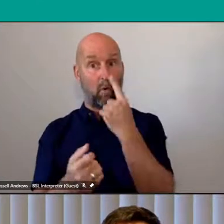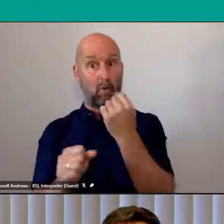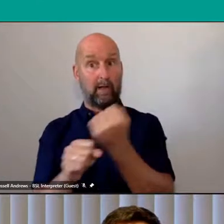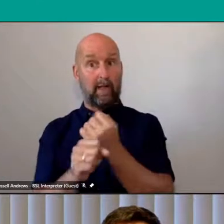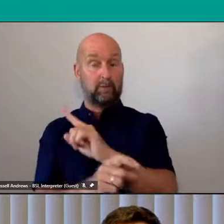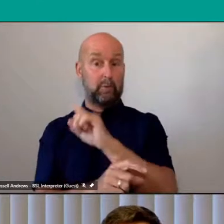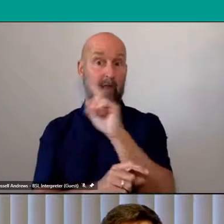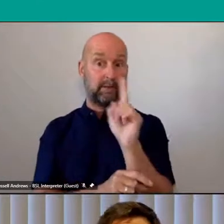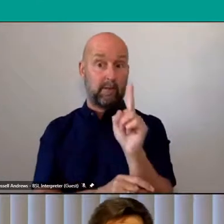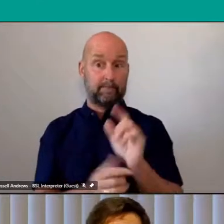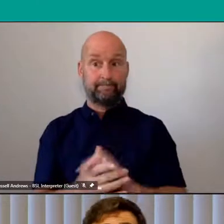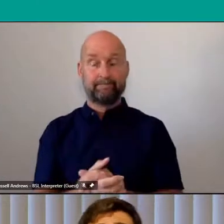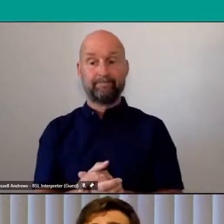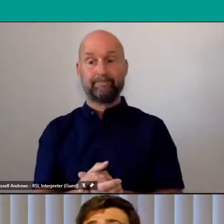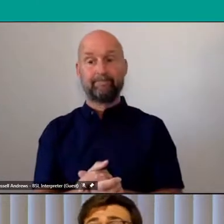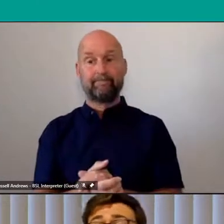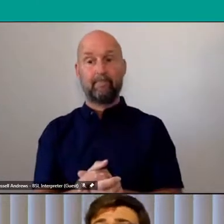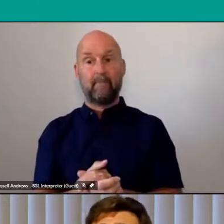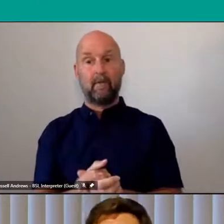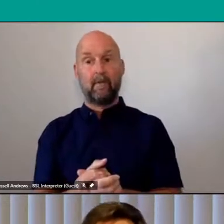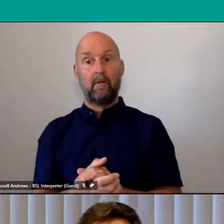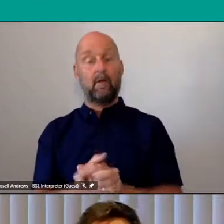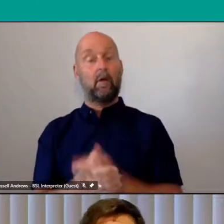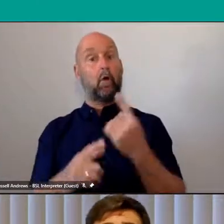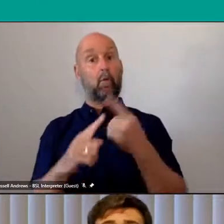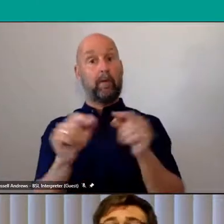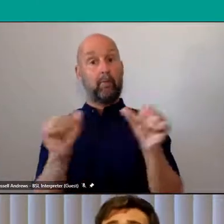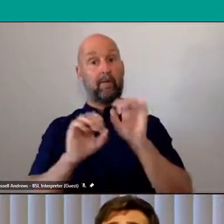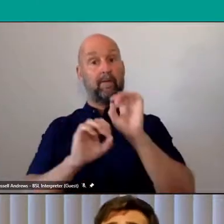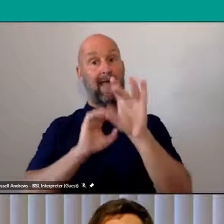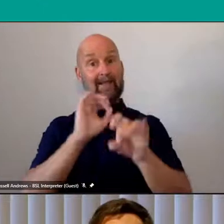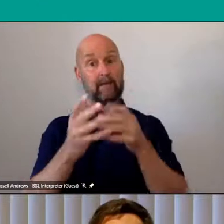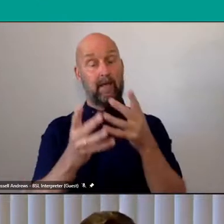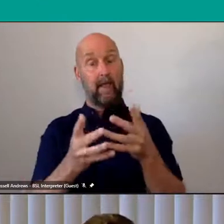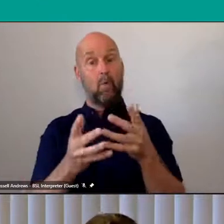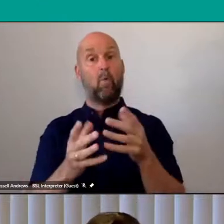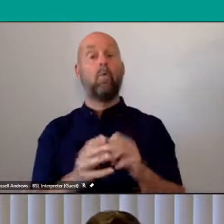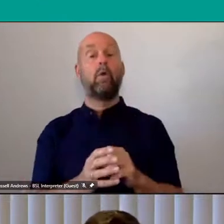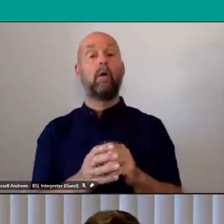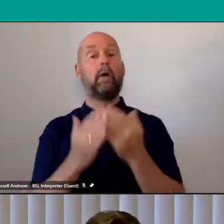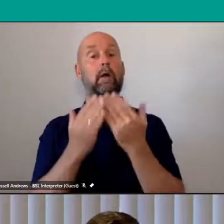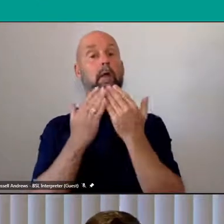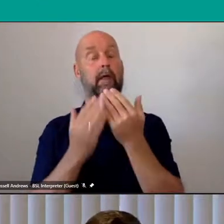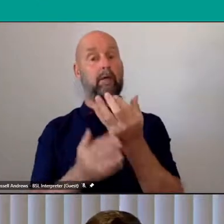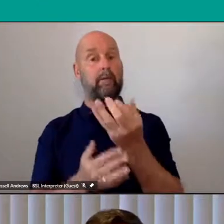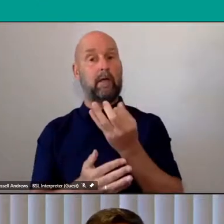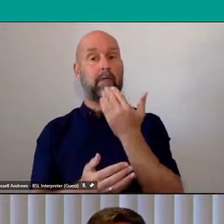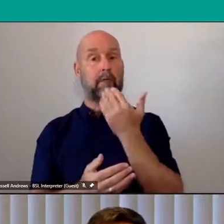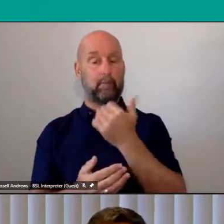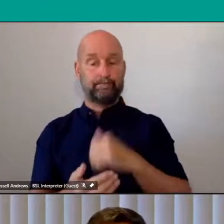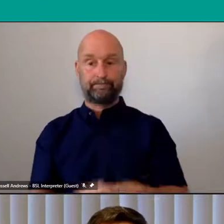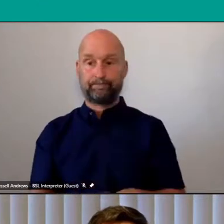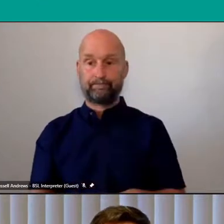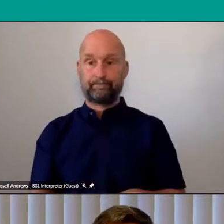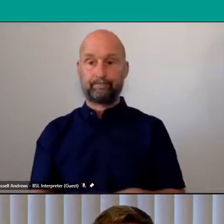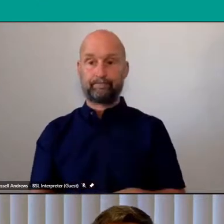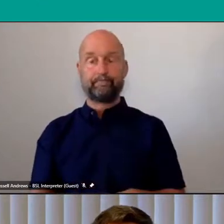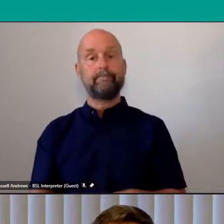later. I can give a very quick answer, Pam. So thank you for bringing that to my attention.